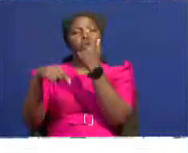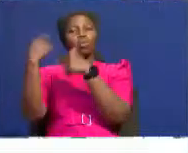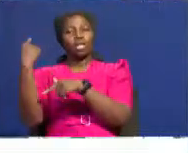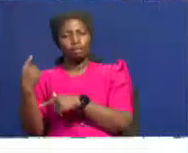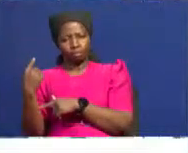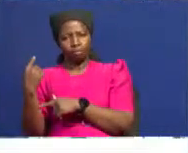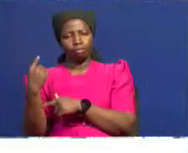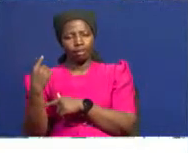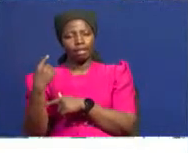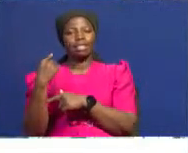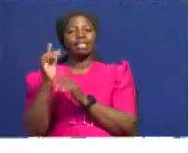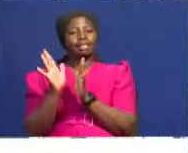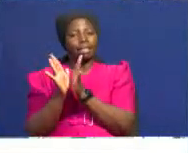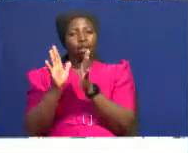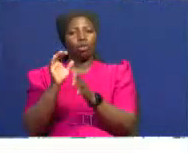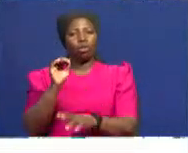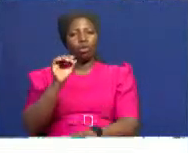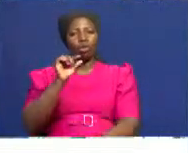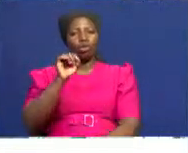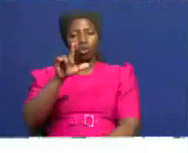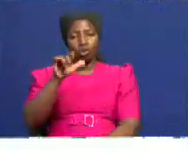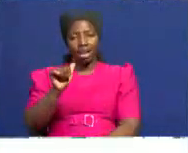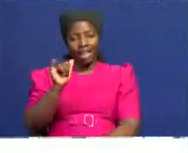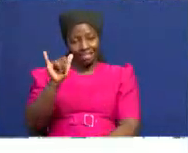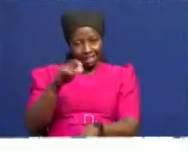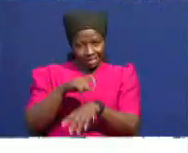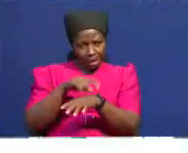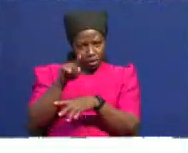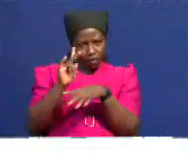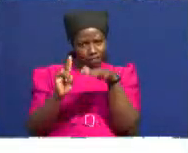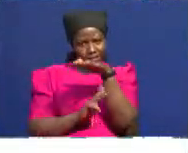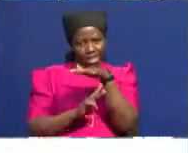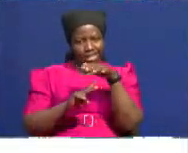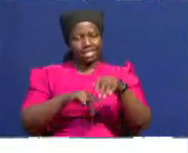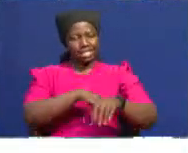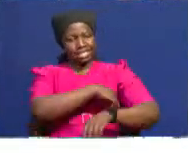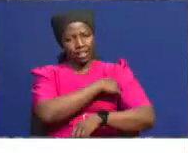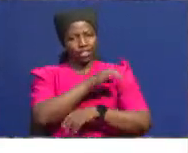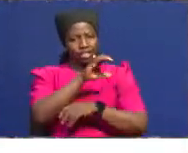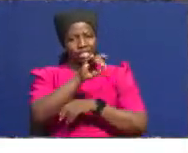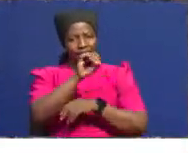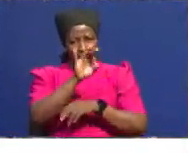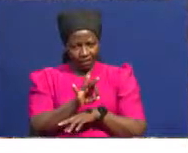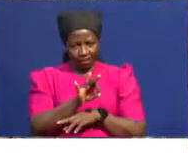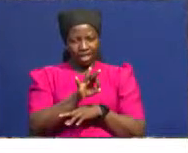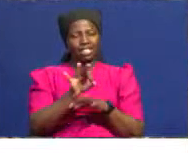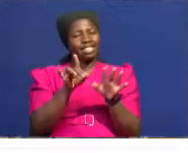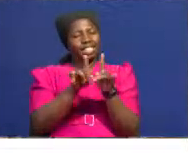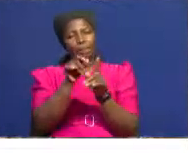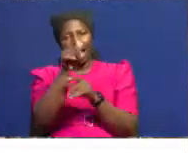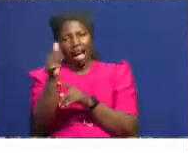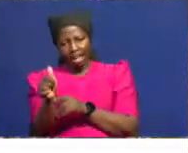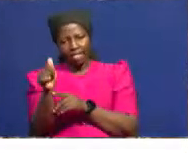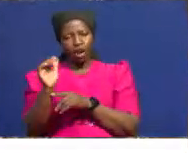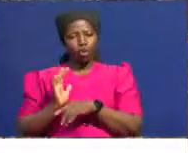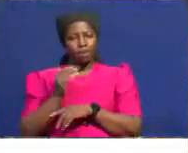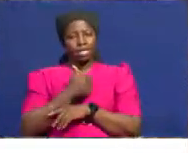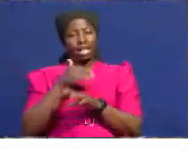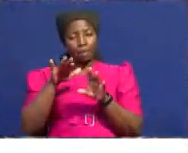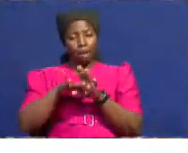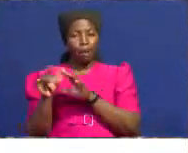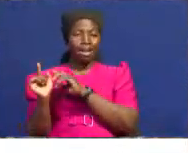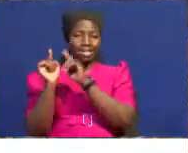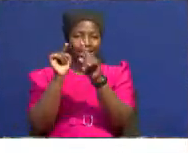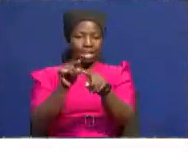General Francis Ogola, then the Vice Chief of Defense Forces and other National Security Advisory Committee members, visited the National